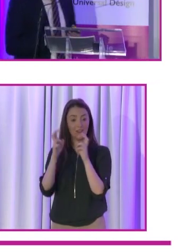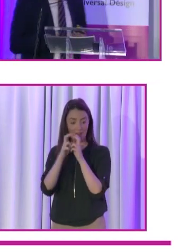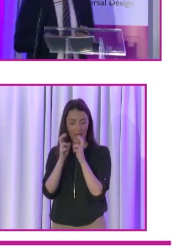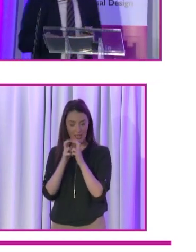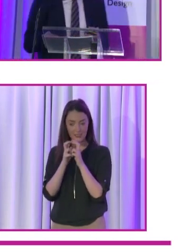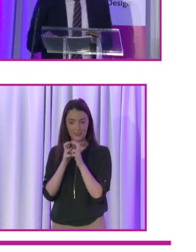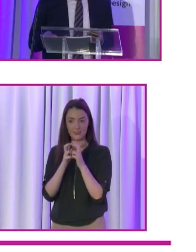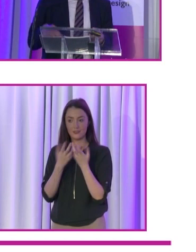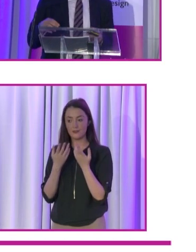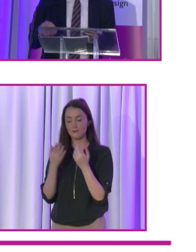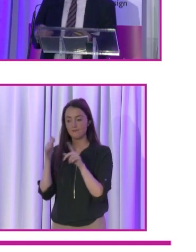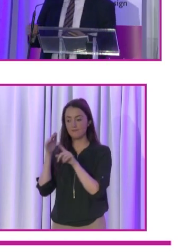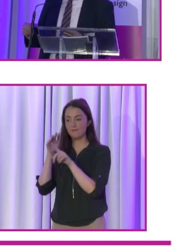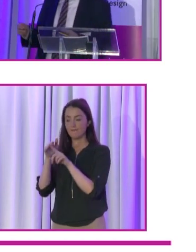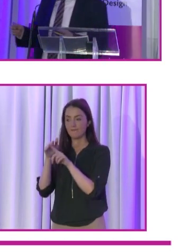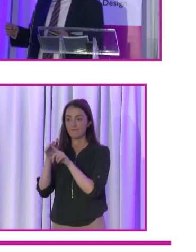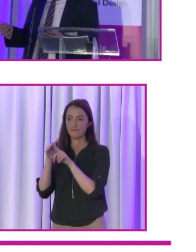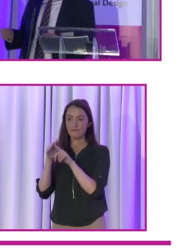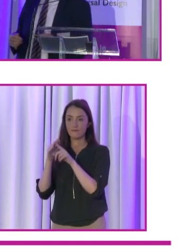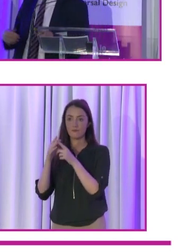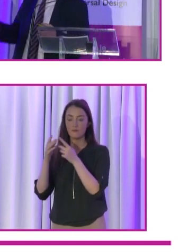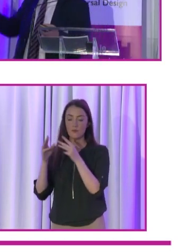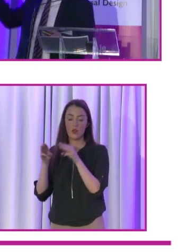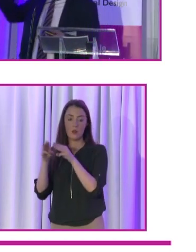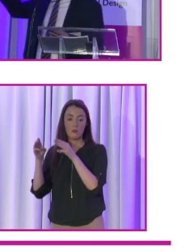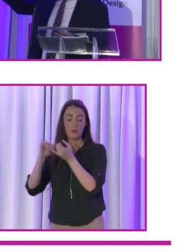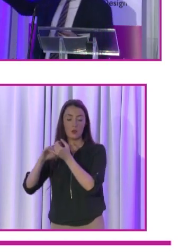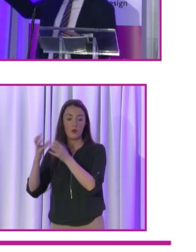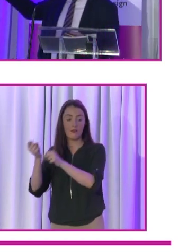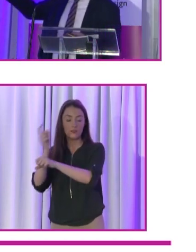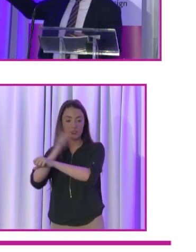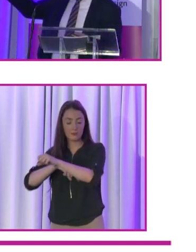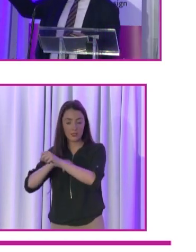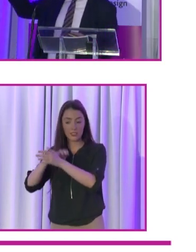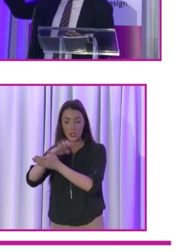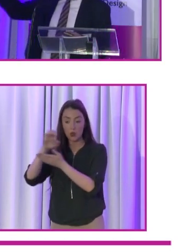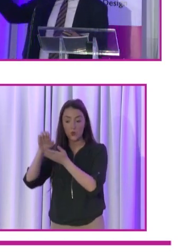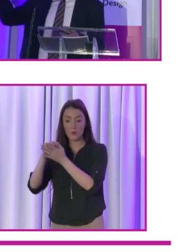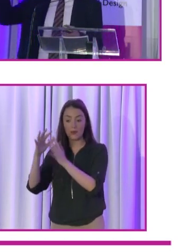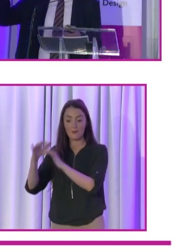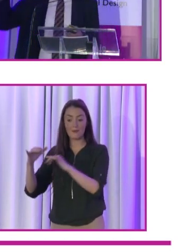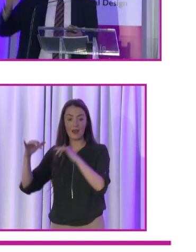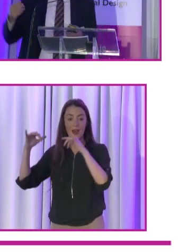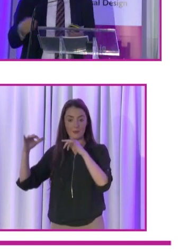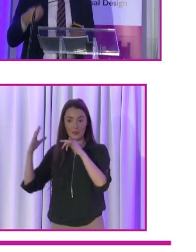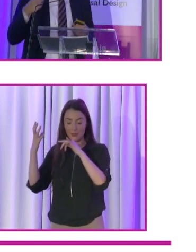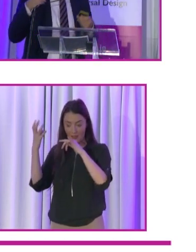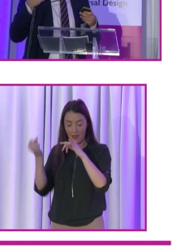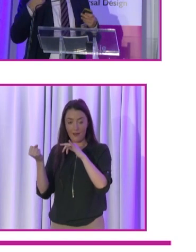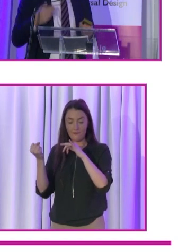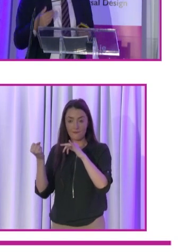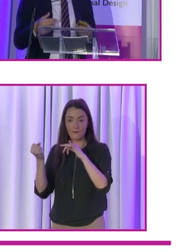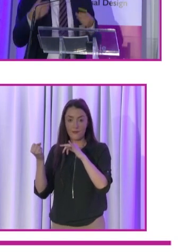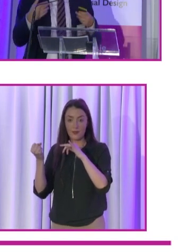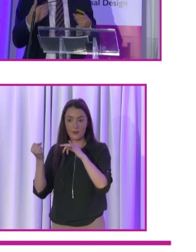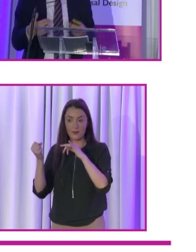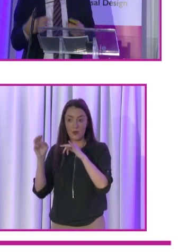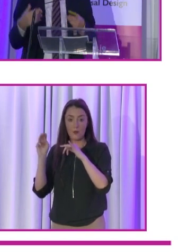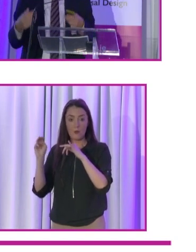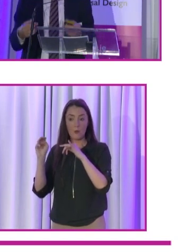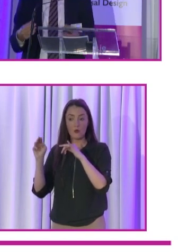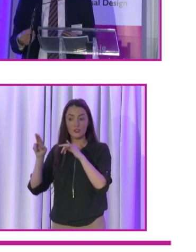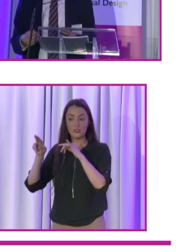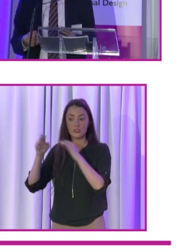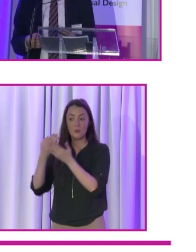the political participation of persons with disabilities. The European Parliament has actually proposed a